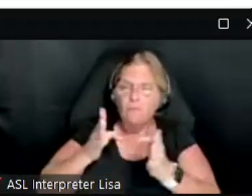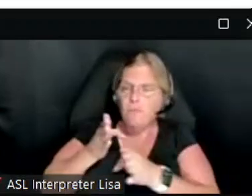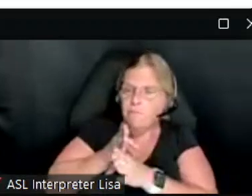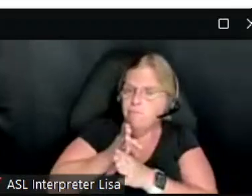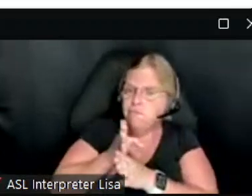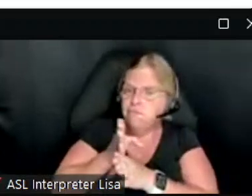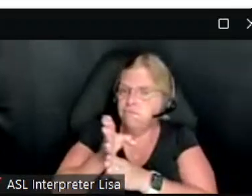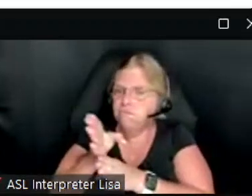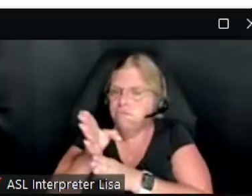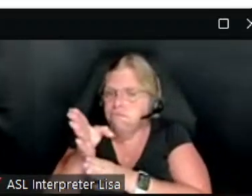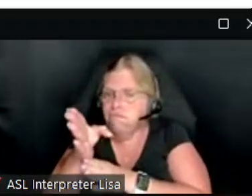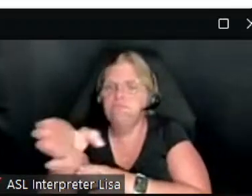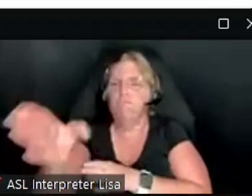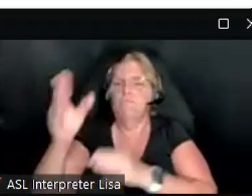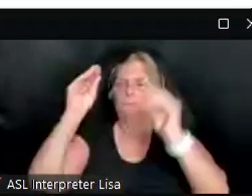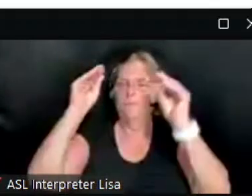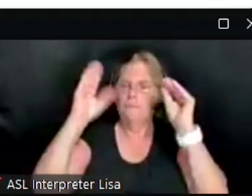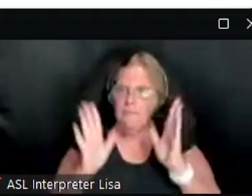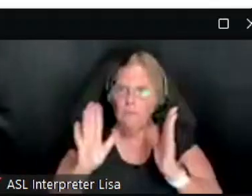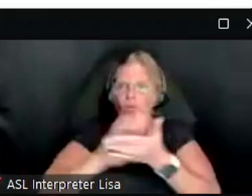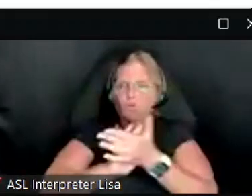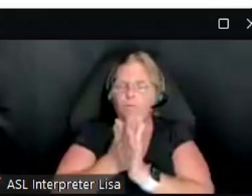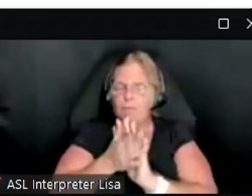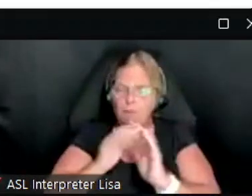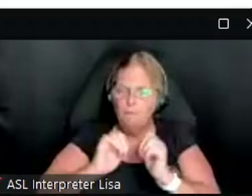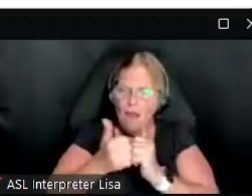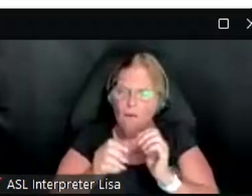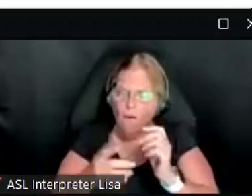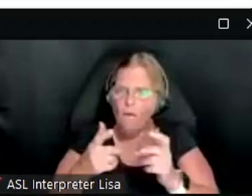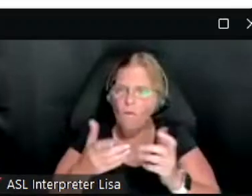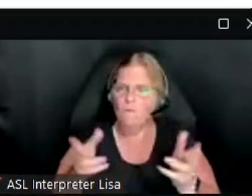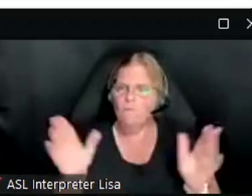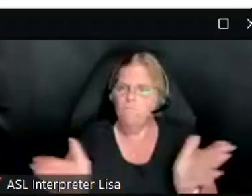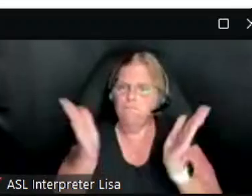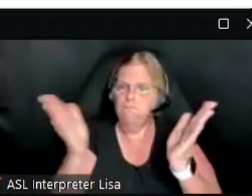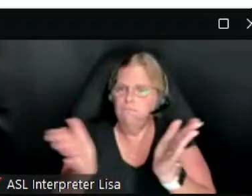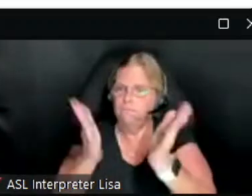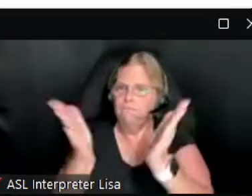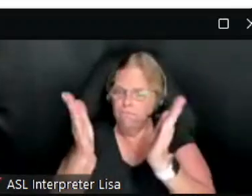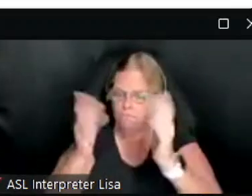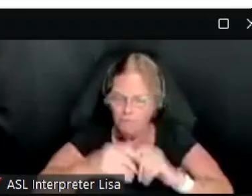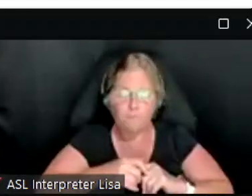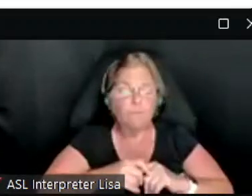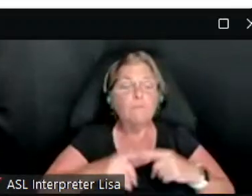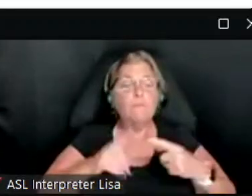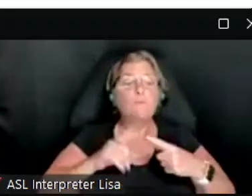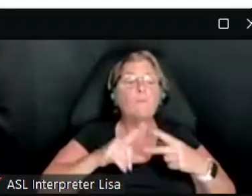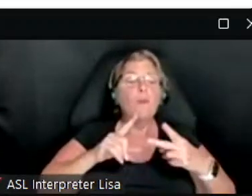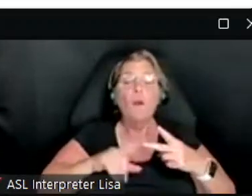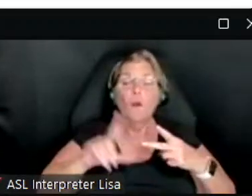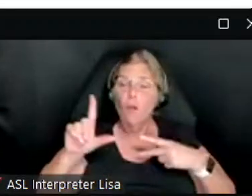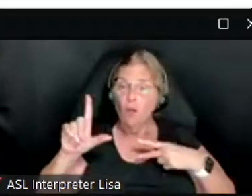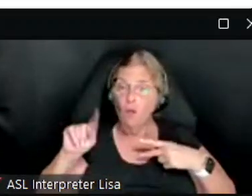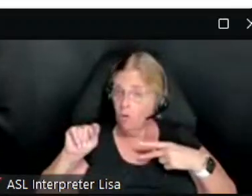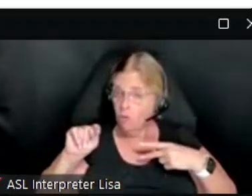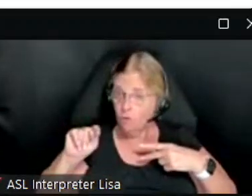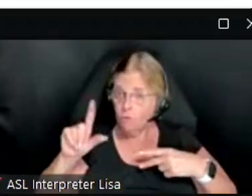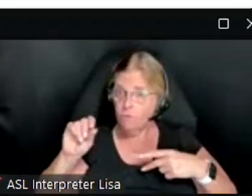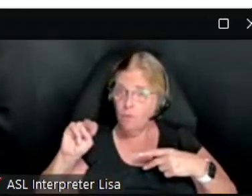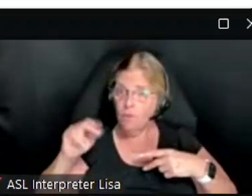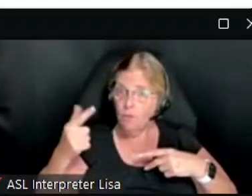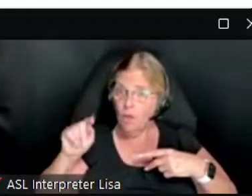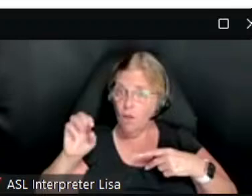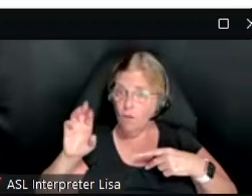become teachers and how we can develop them. And long term, we talked about things